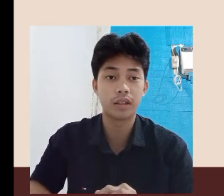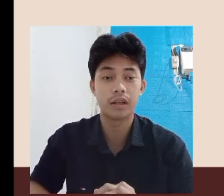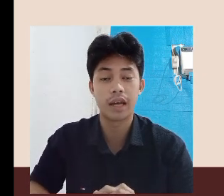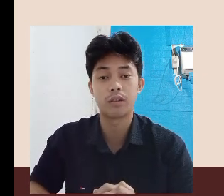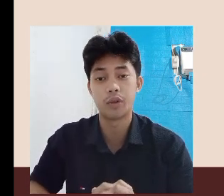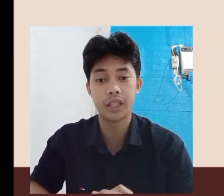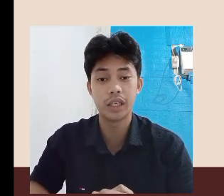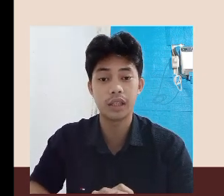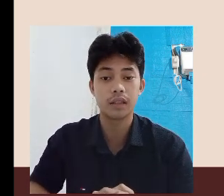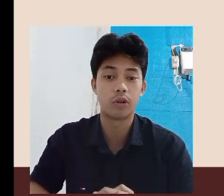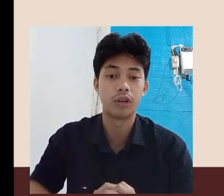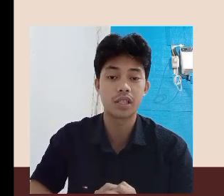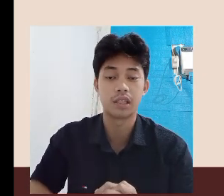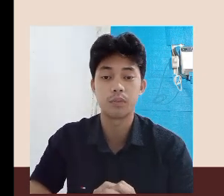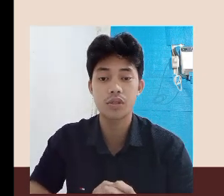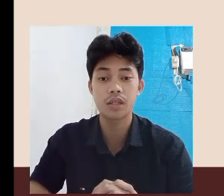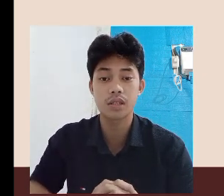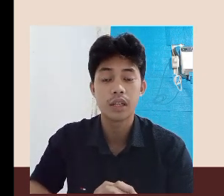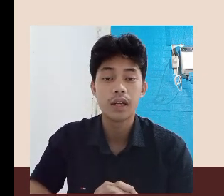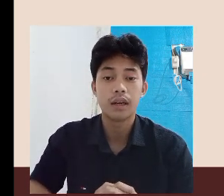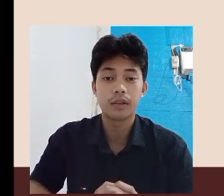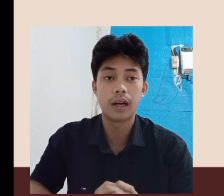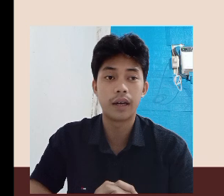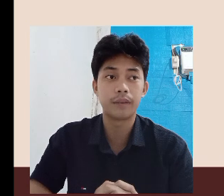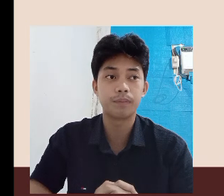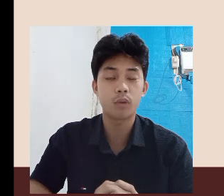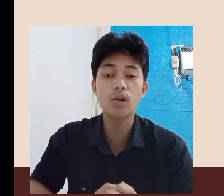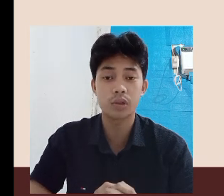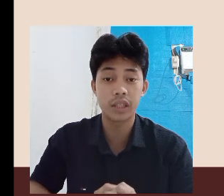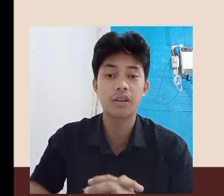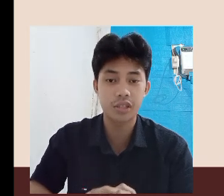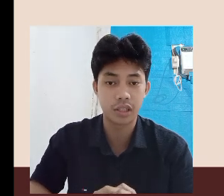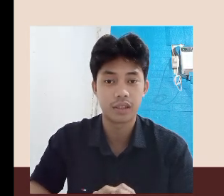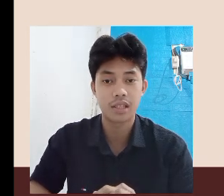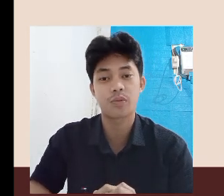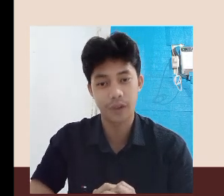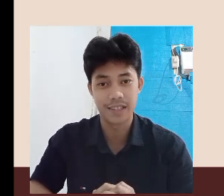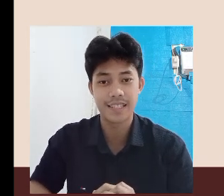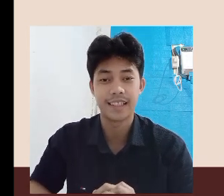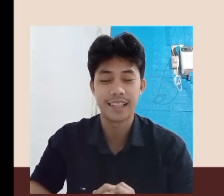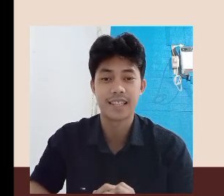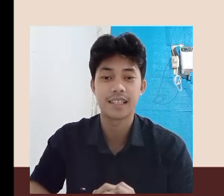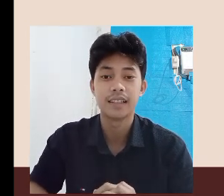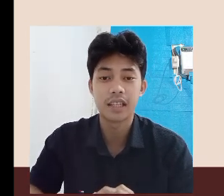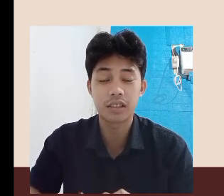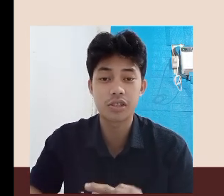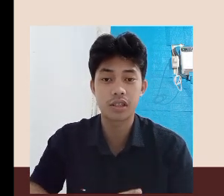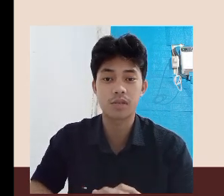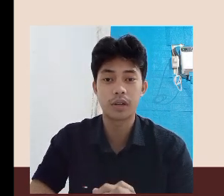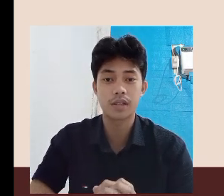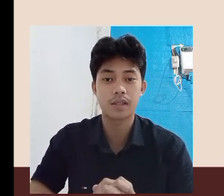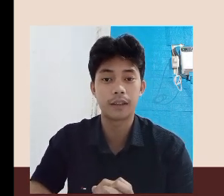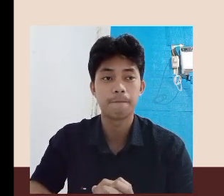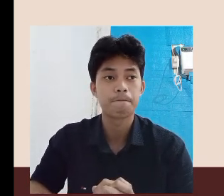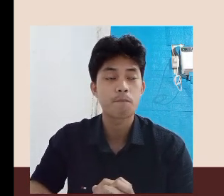bonding together, like reading or listening music, and also encouraging his friends. Yes, encouraging